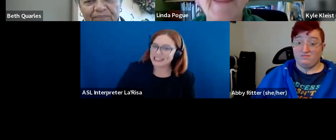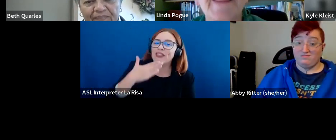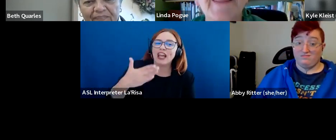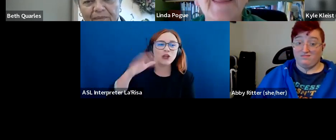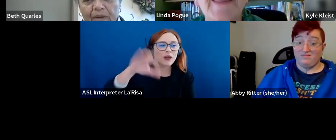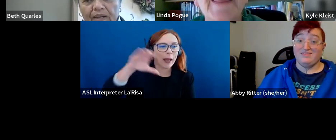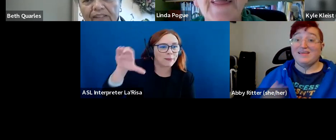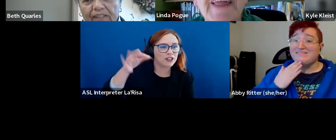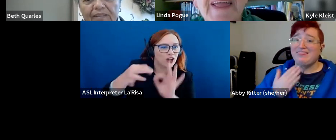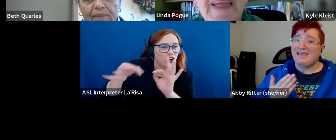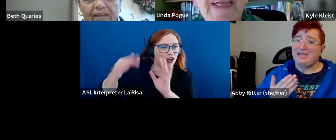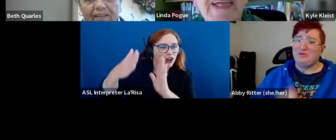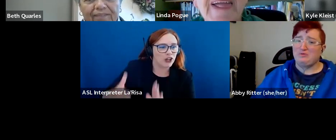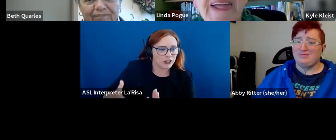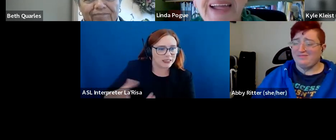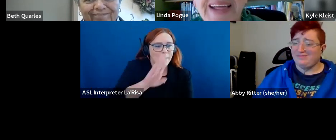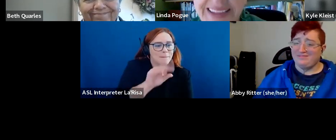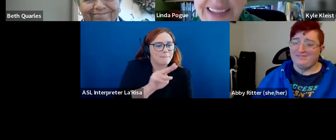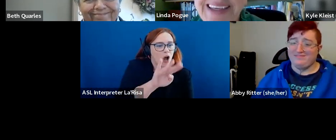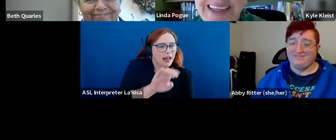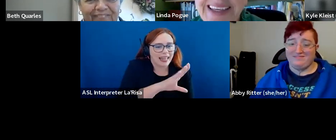yeah, Bonnie and Yes. Samantha.